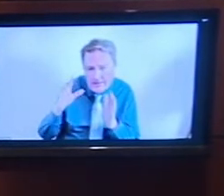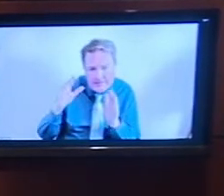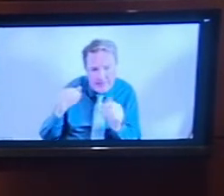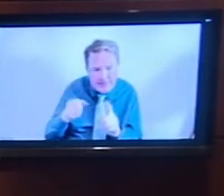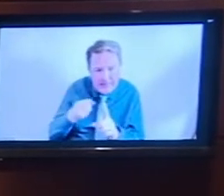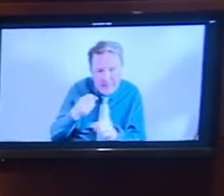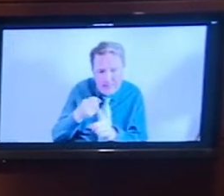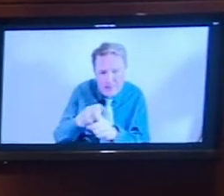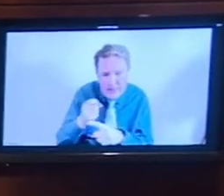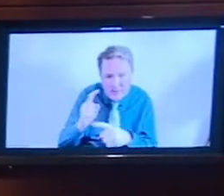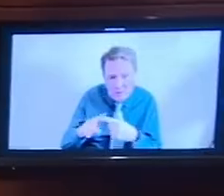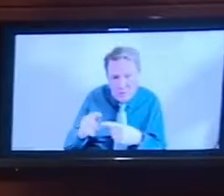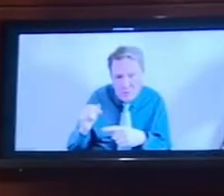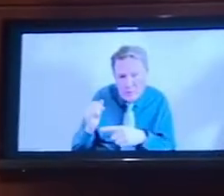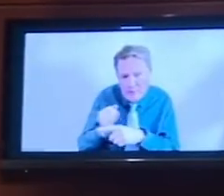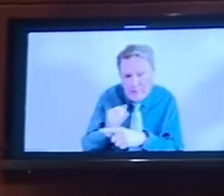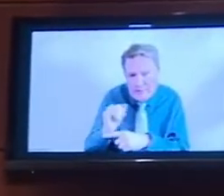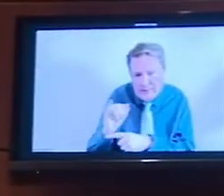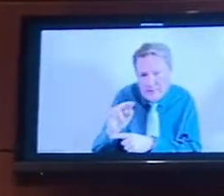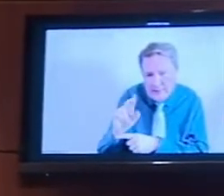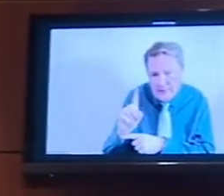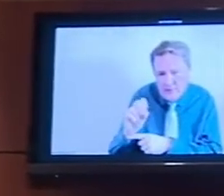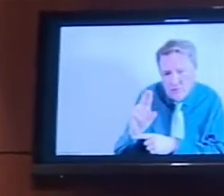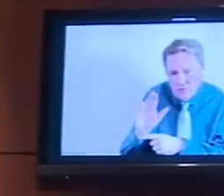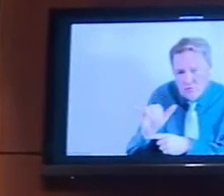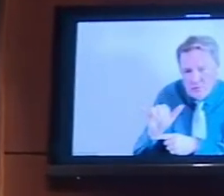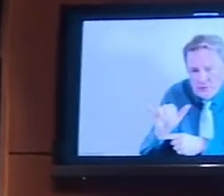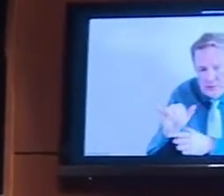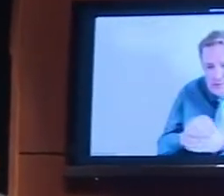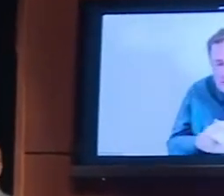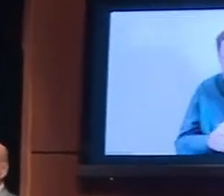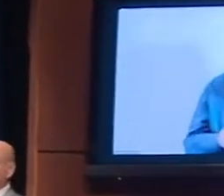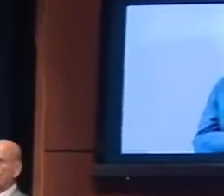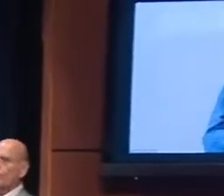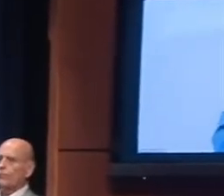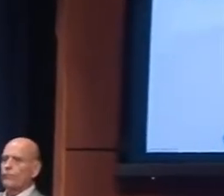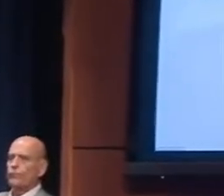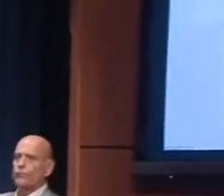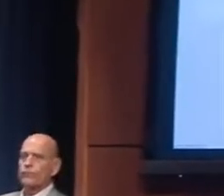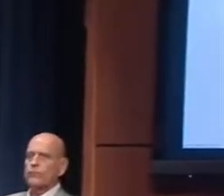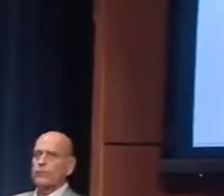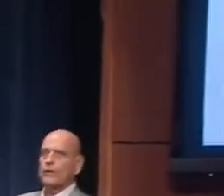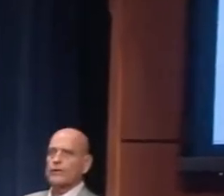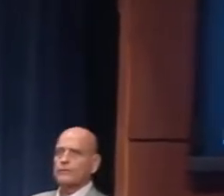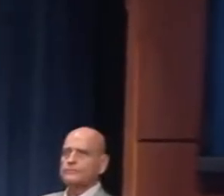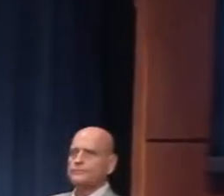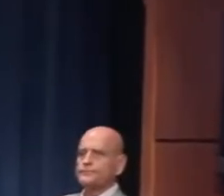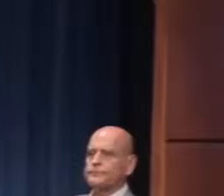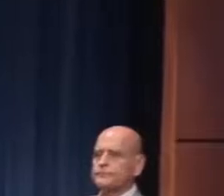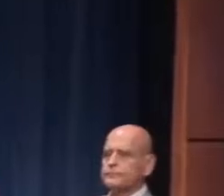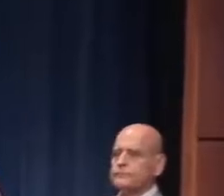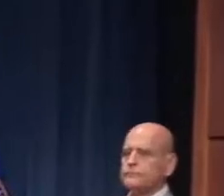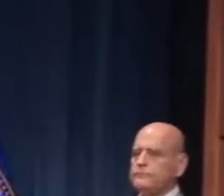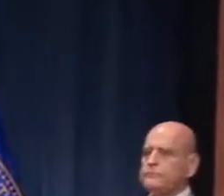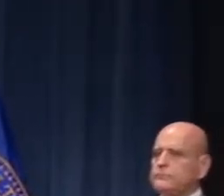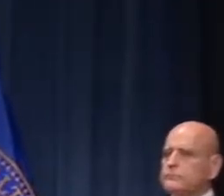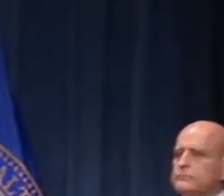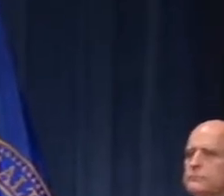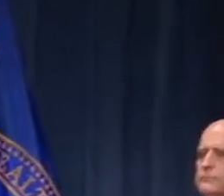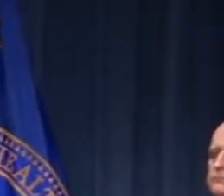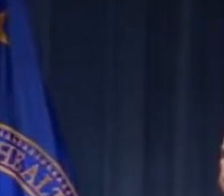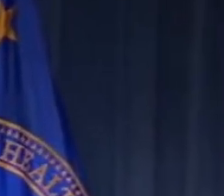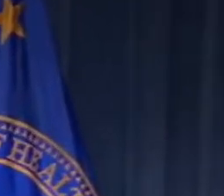that would cause it. I think we're going to figure out a way to make pressure on them to remove it. And I think